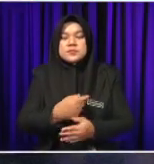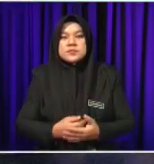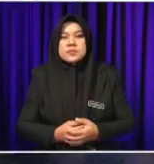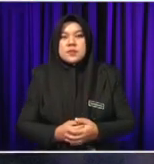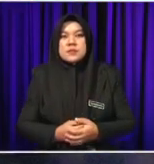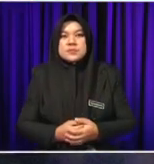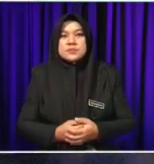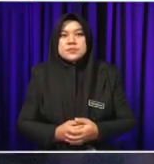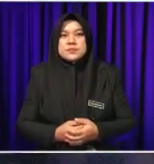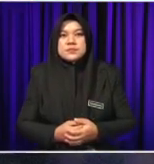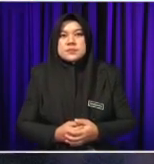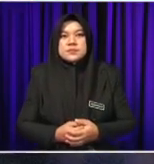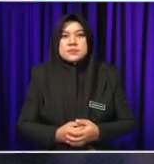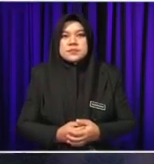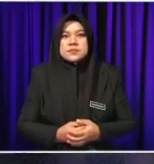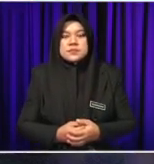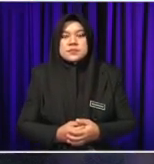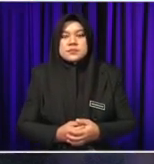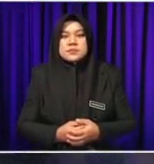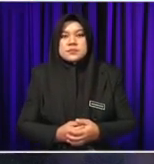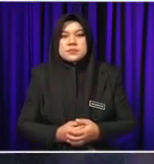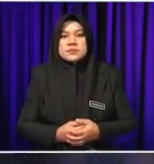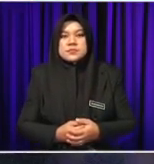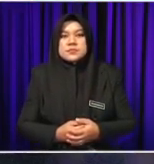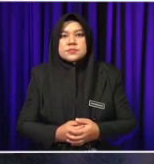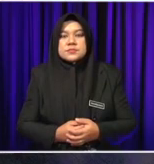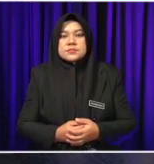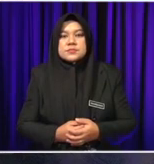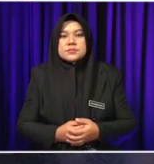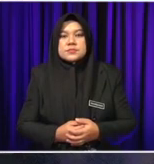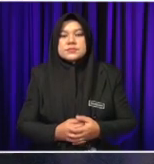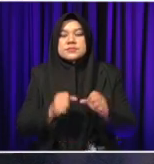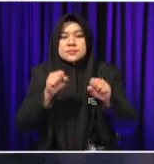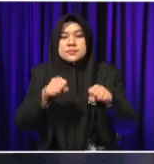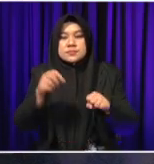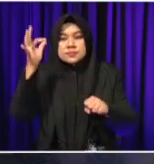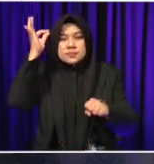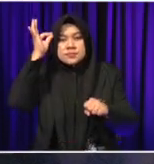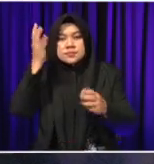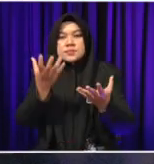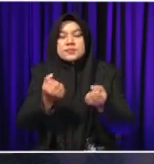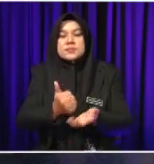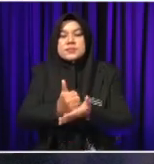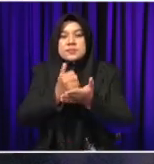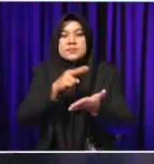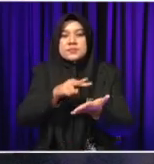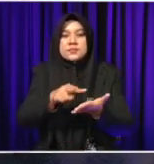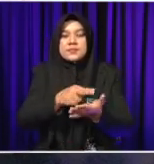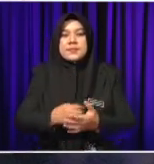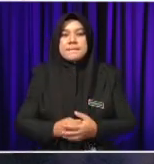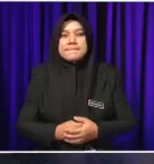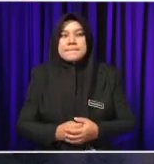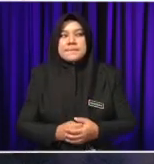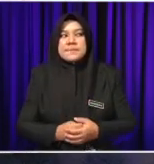be the first volunteer. Oh, we have... Yes, Faris. So, hit it.